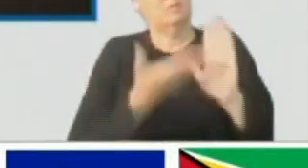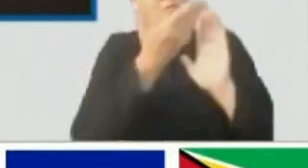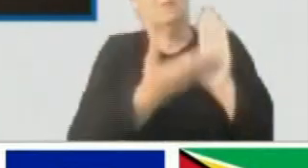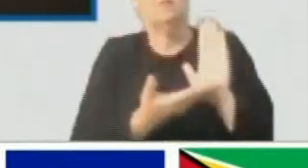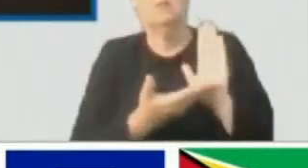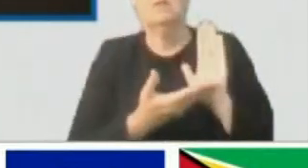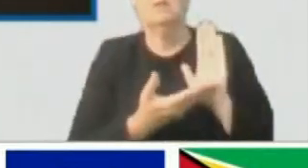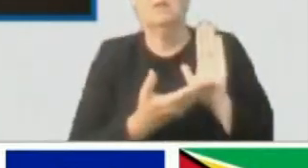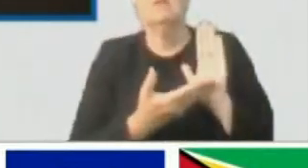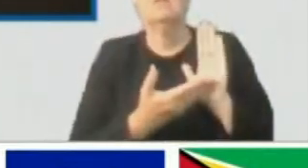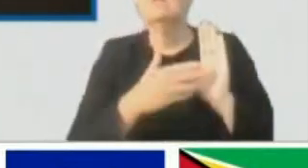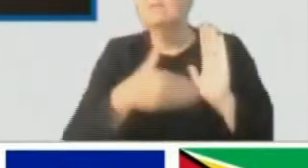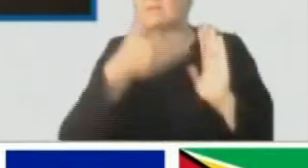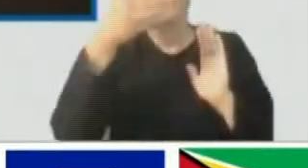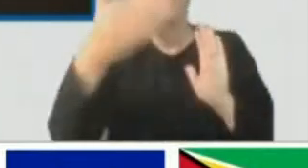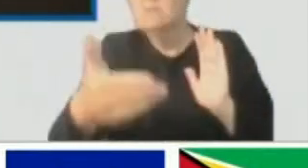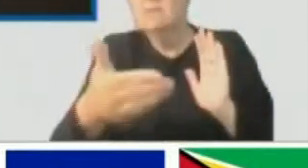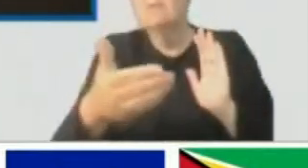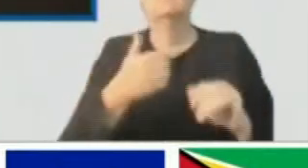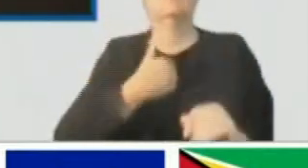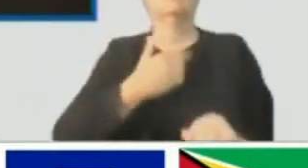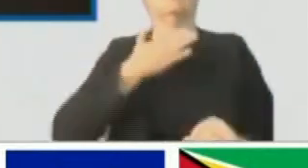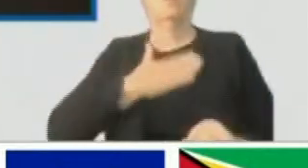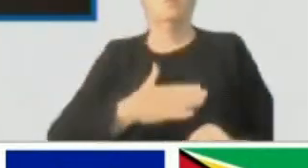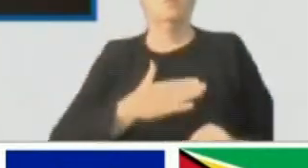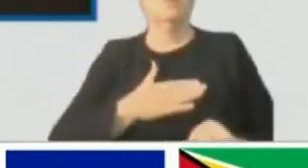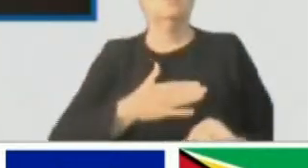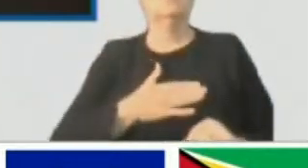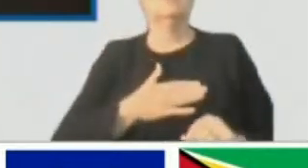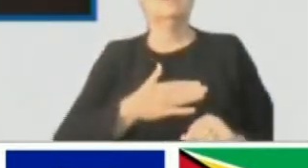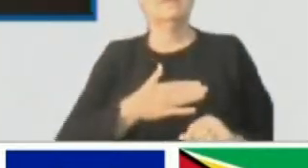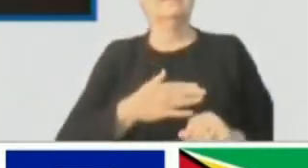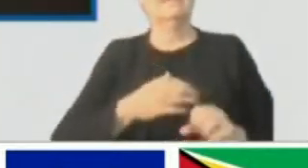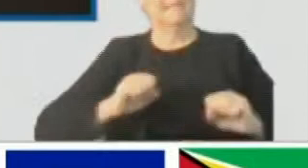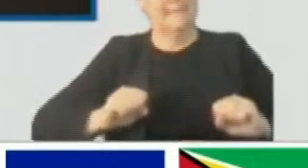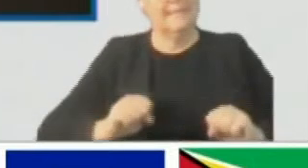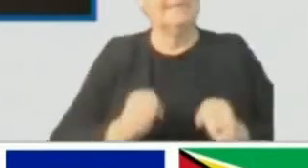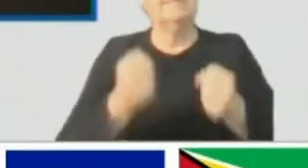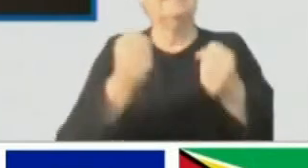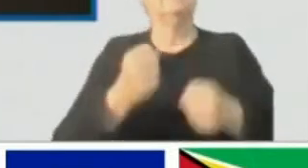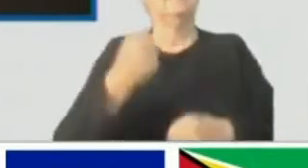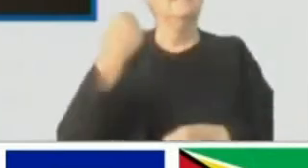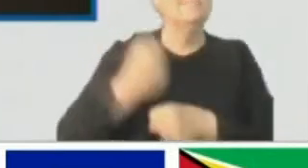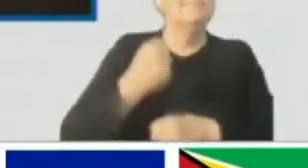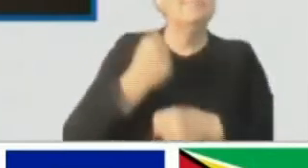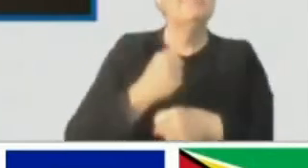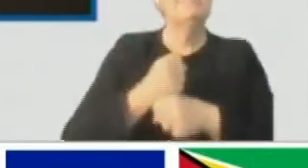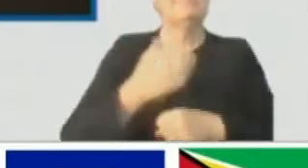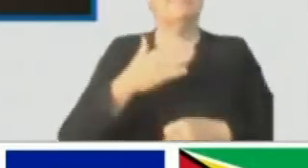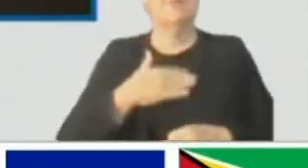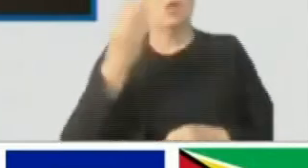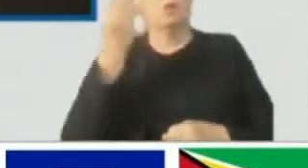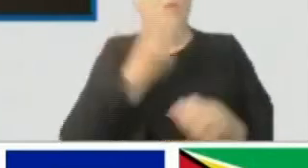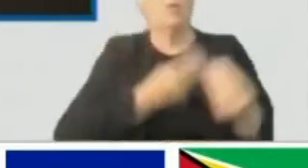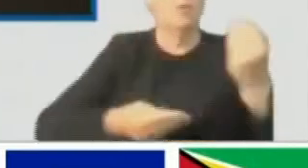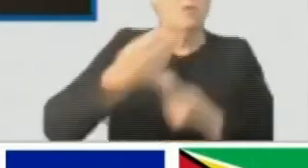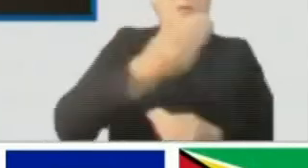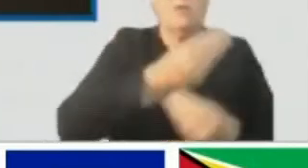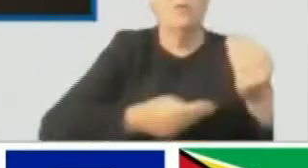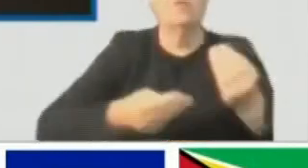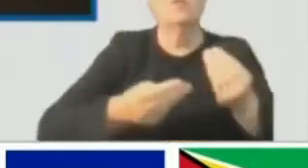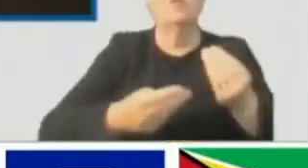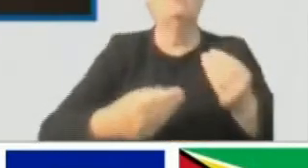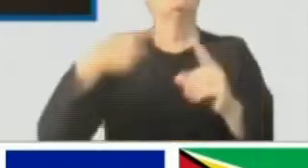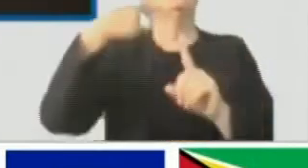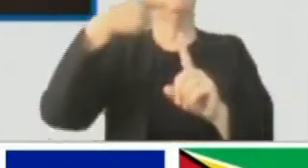increase resilience in our economies and in our society. This will be a